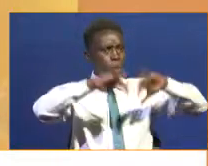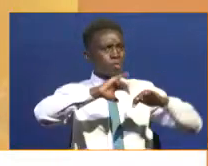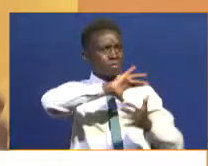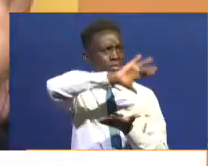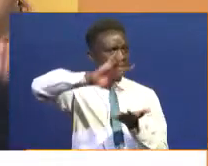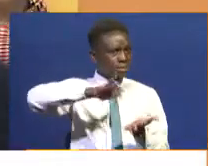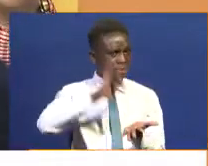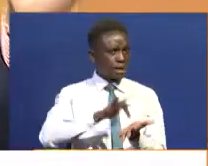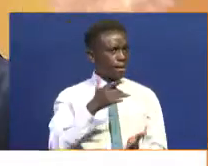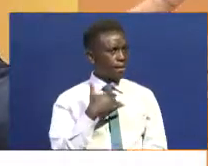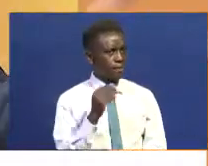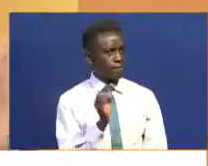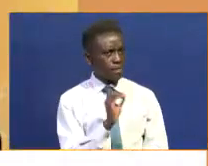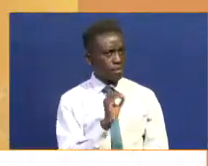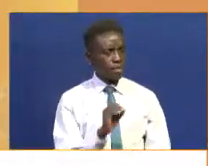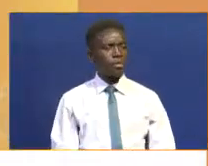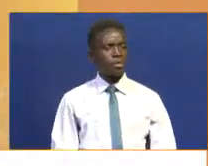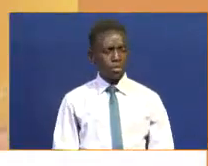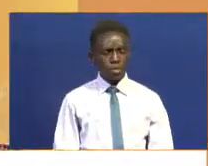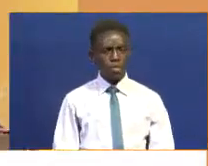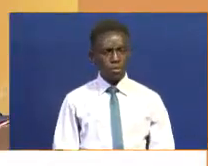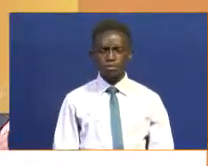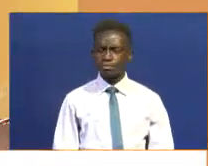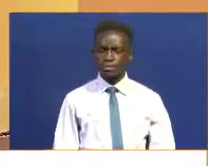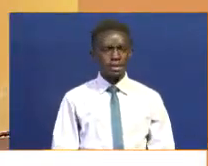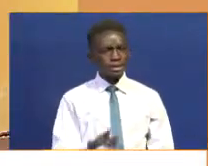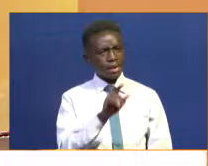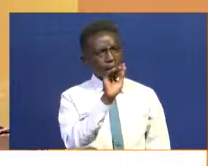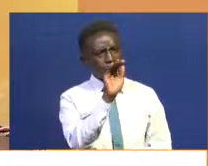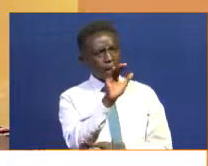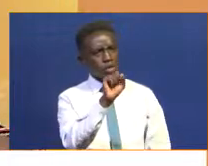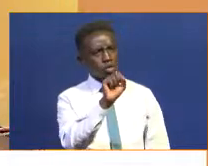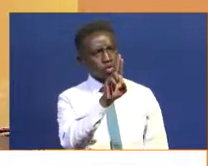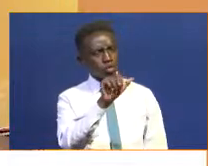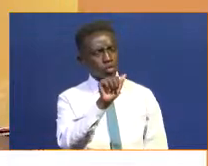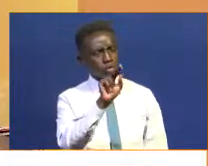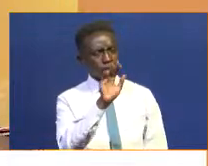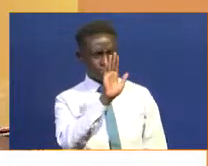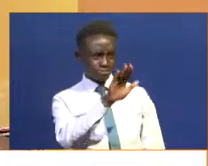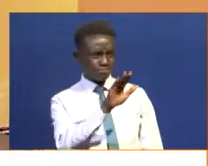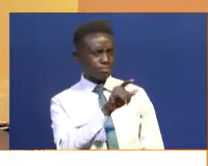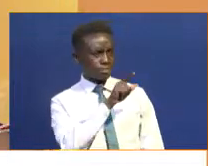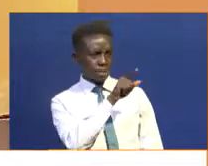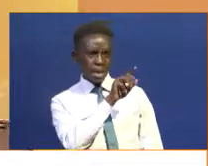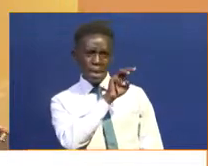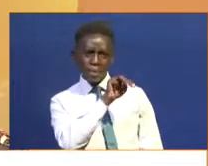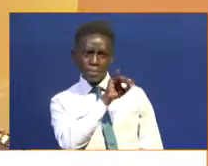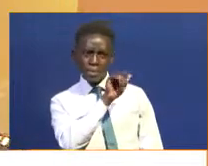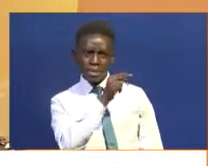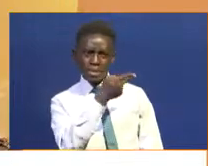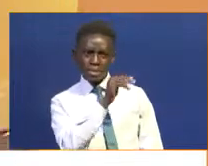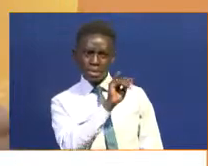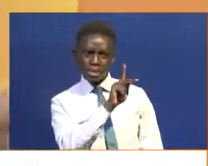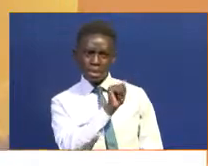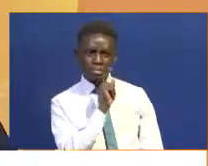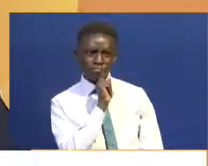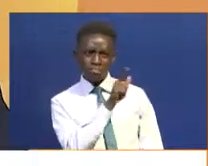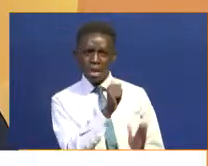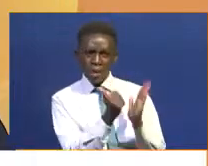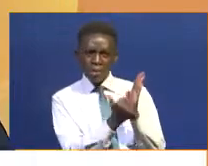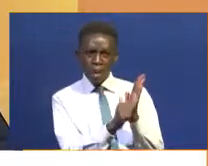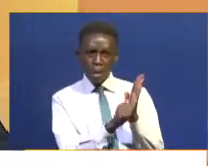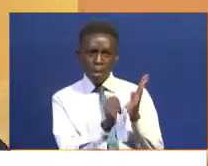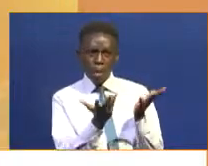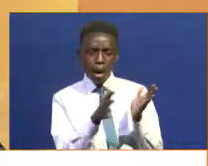Susan here. Dr. Mithika is saying that this is an administrative issue. Do you agree with